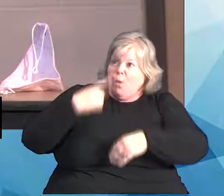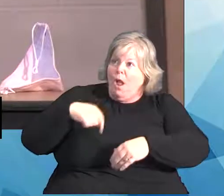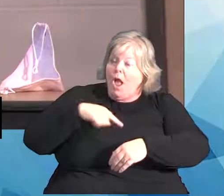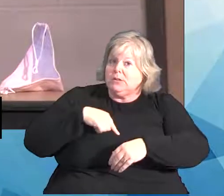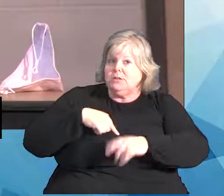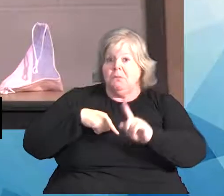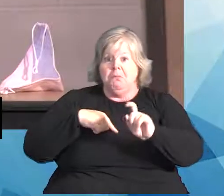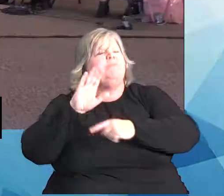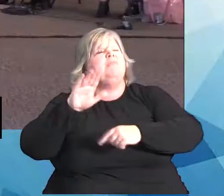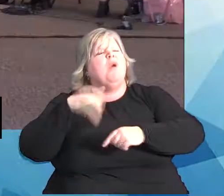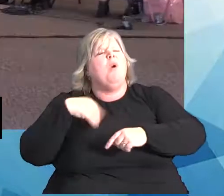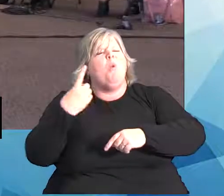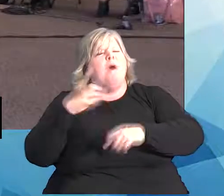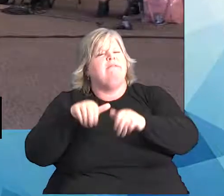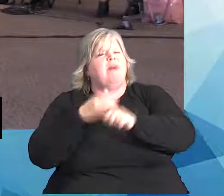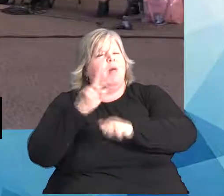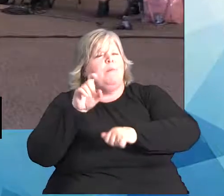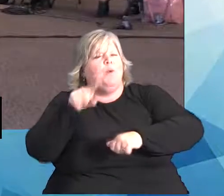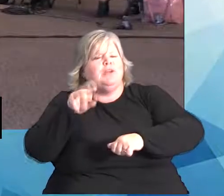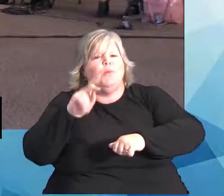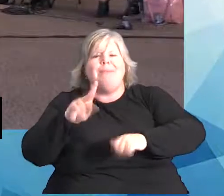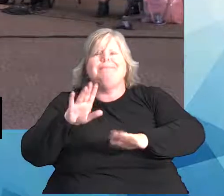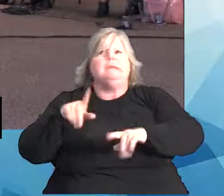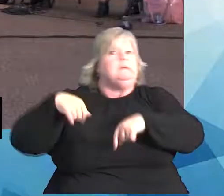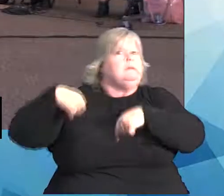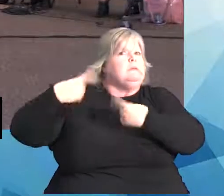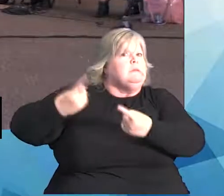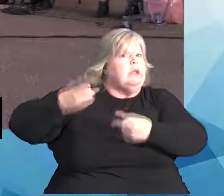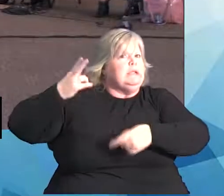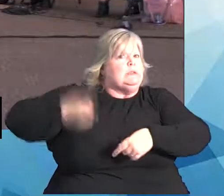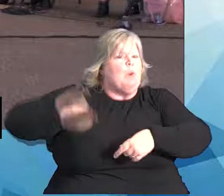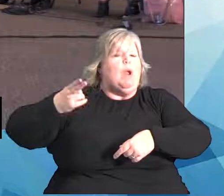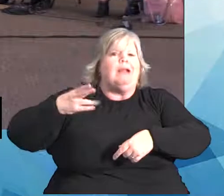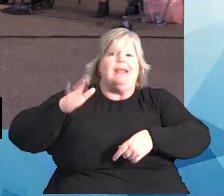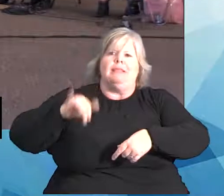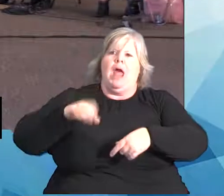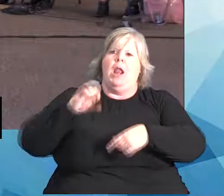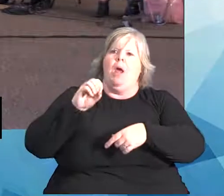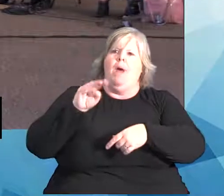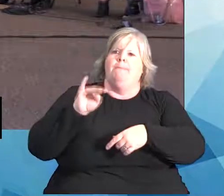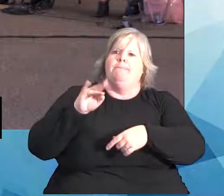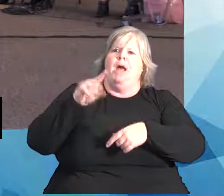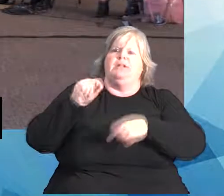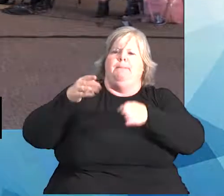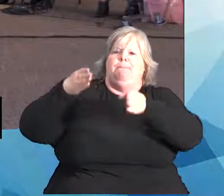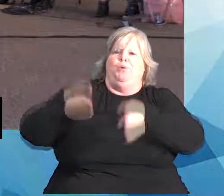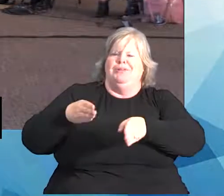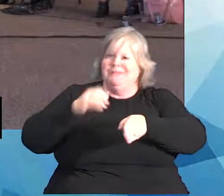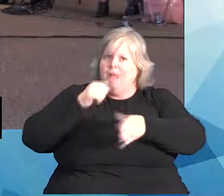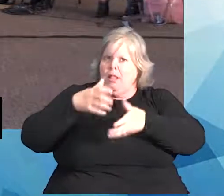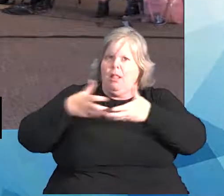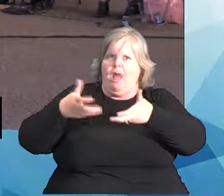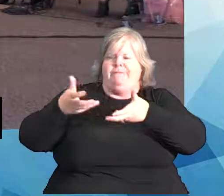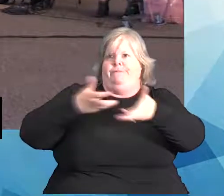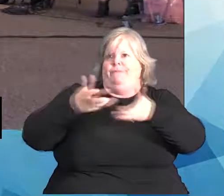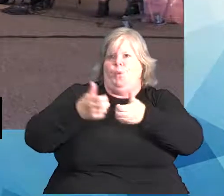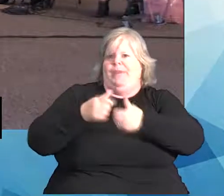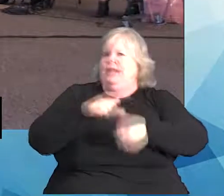that the legislature... You know, historically, the ombudsperson has not had much interaction with the legislature. Is